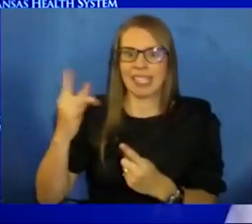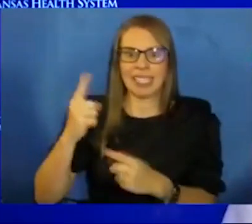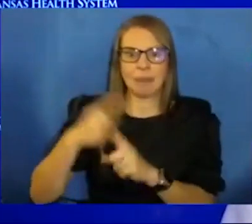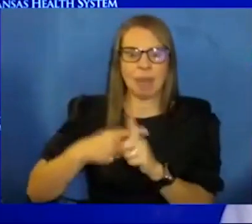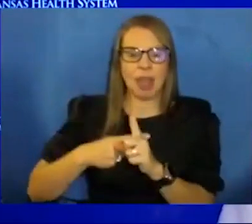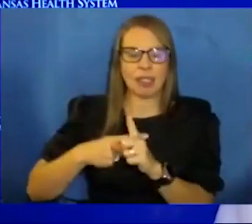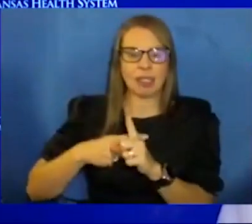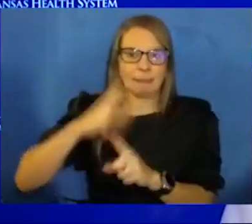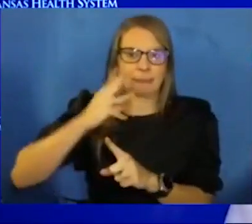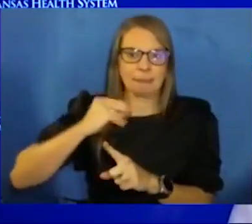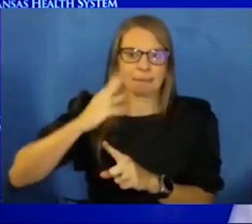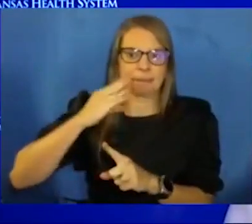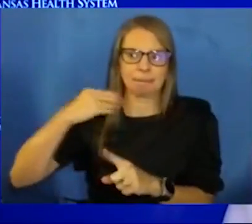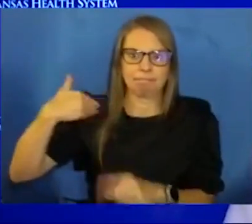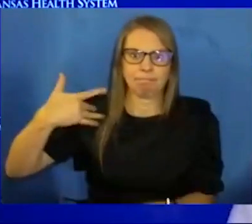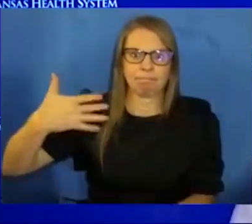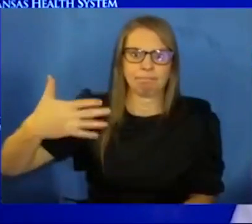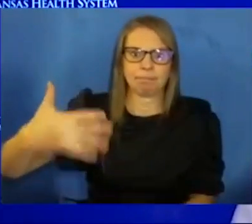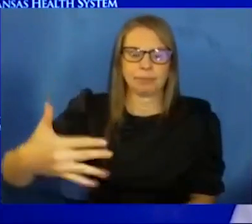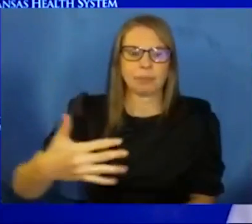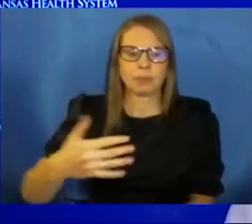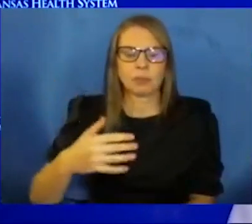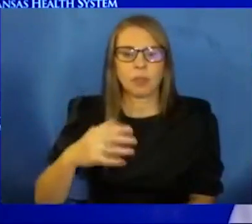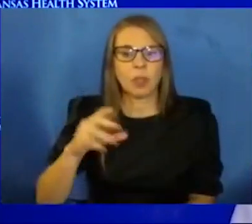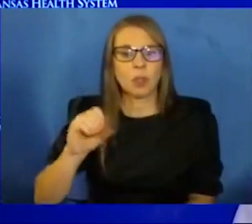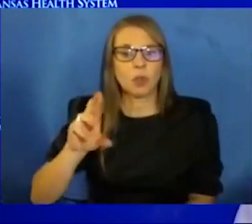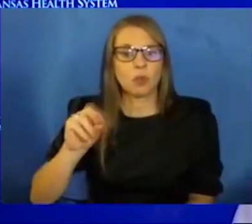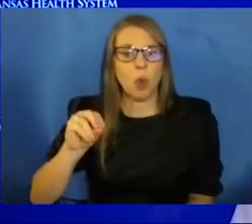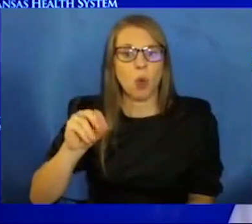worse? Doc Hawk? Yeah, I mean, I think here it's all going to be